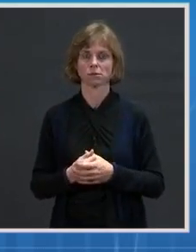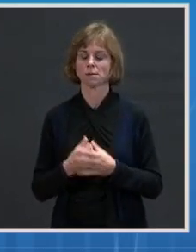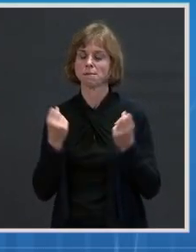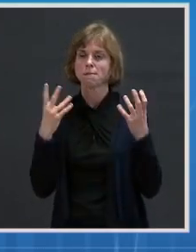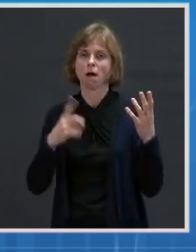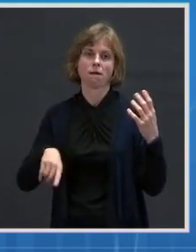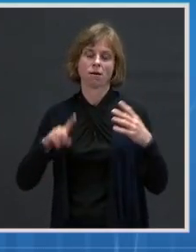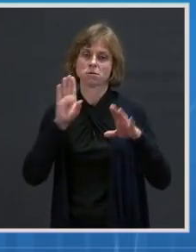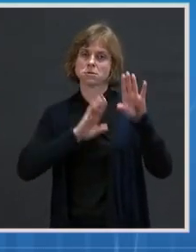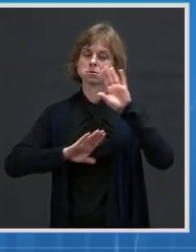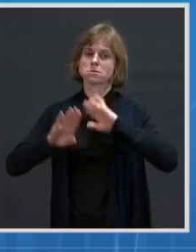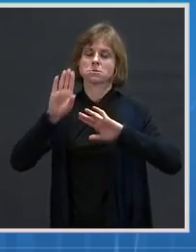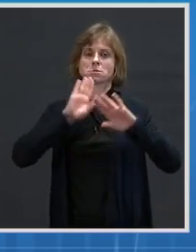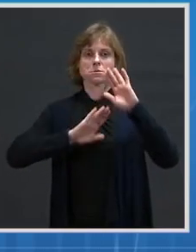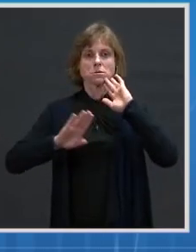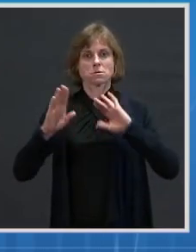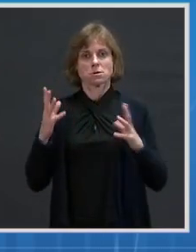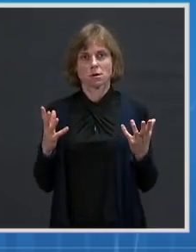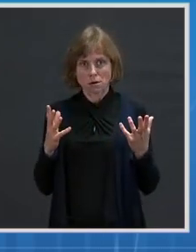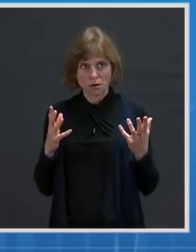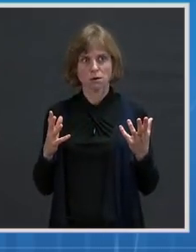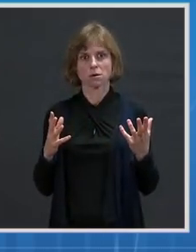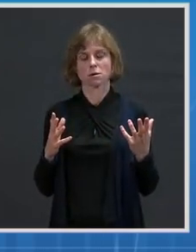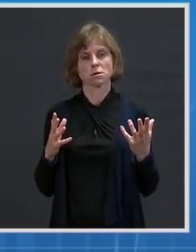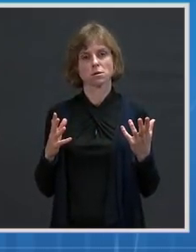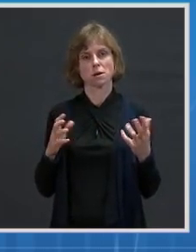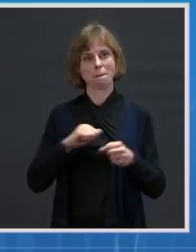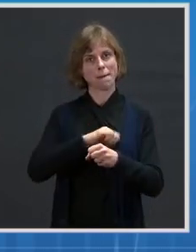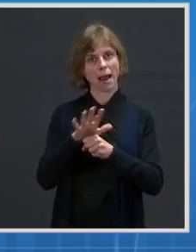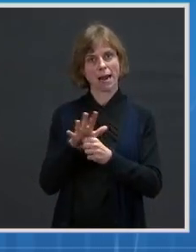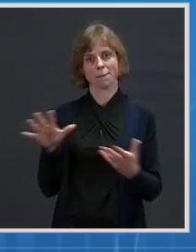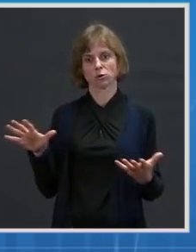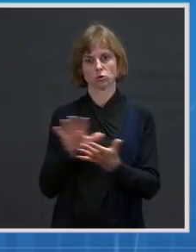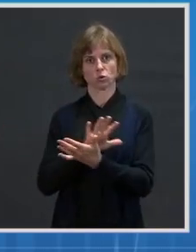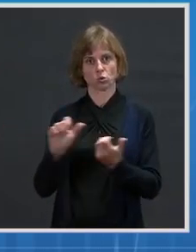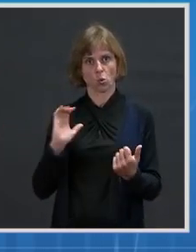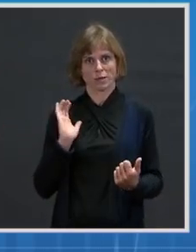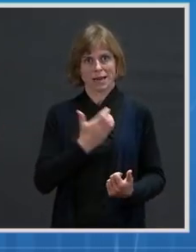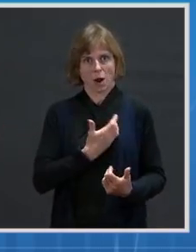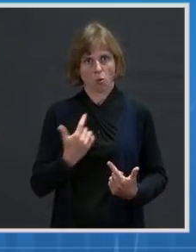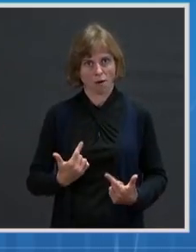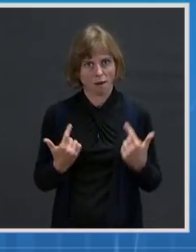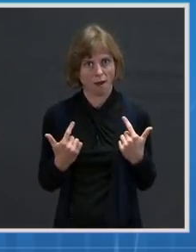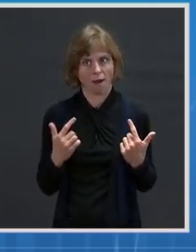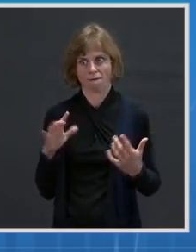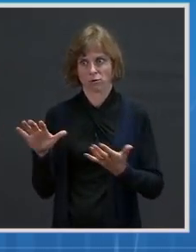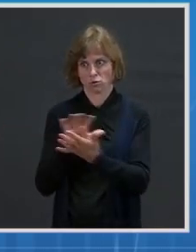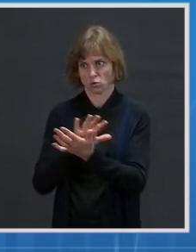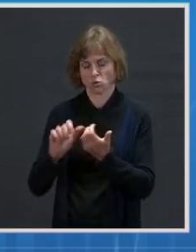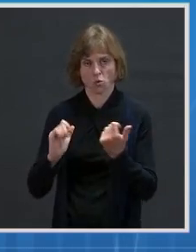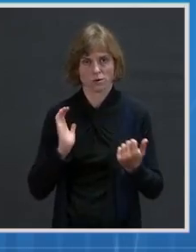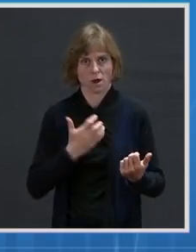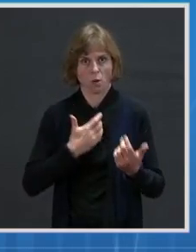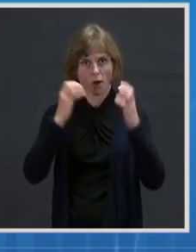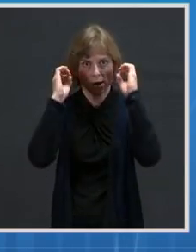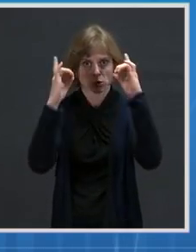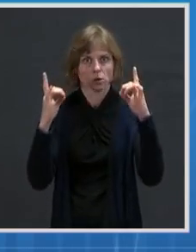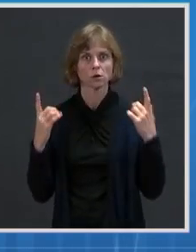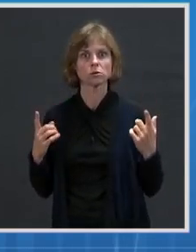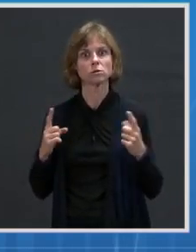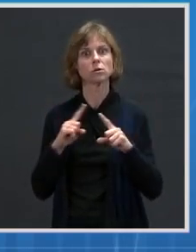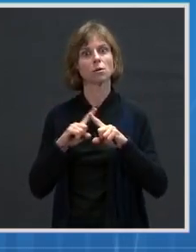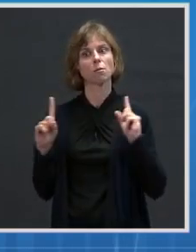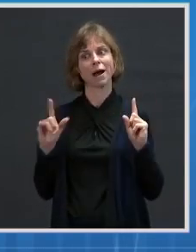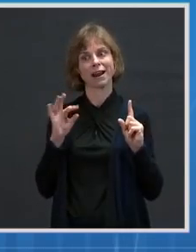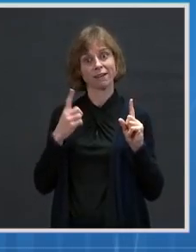frustrated with the disruption the pandemic has had on our lives and our children's education. But working together as a nation, we can